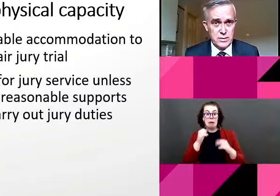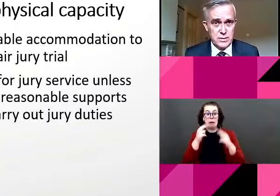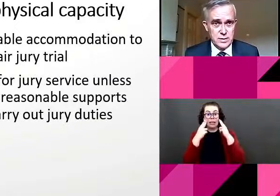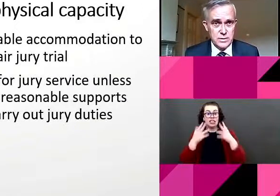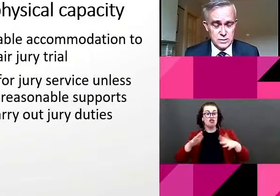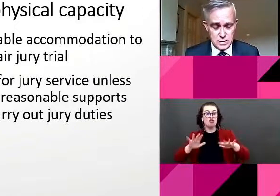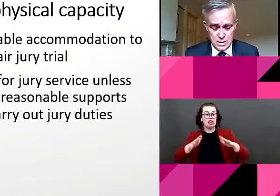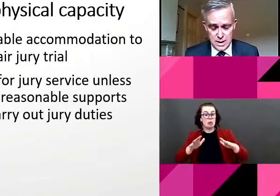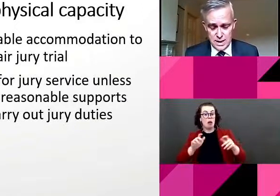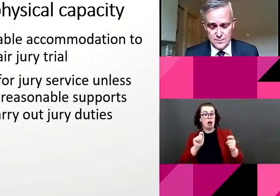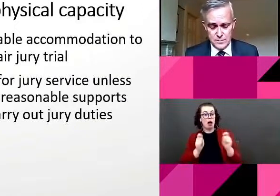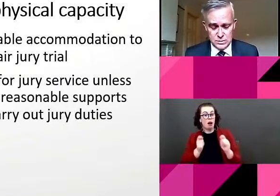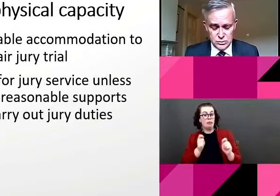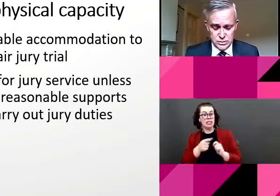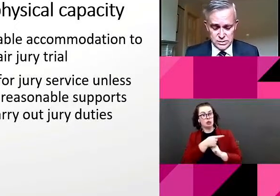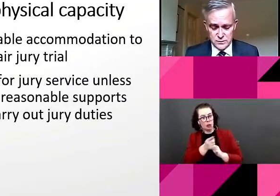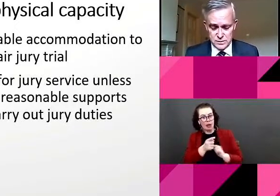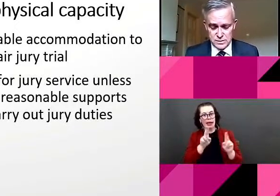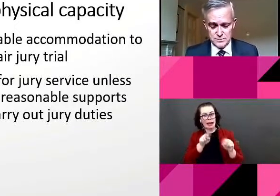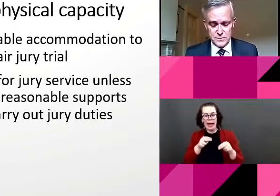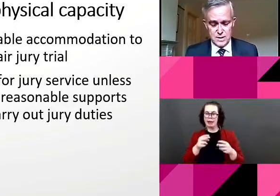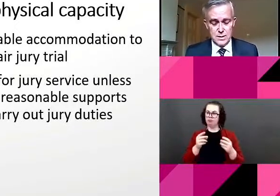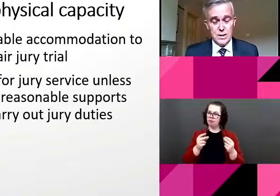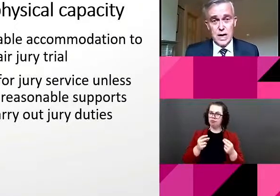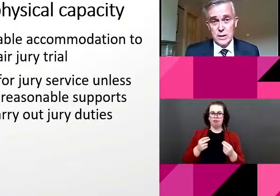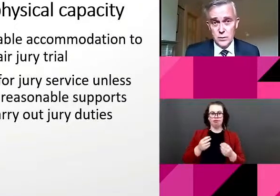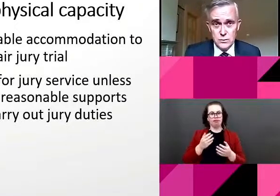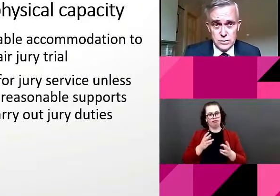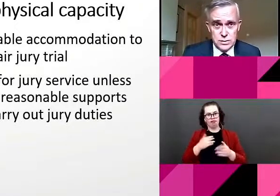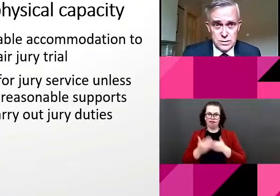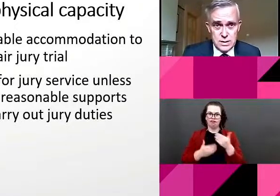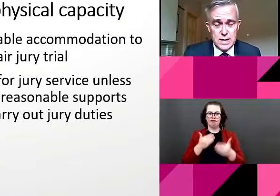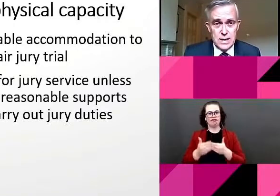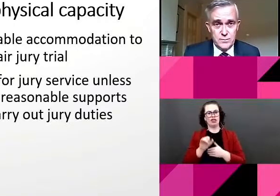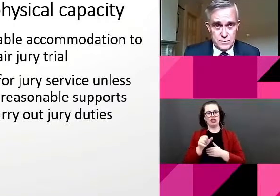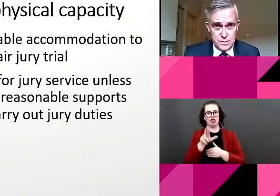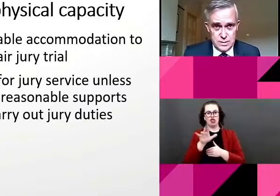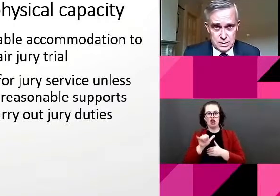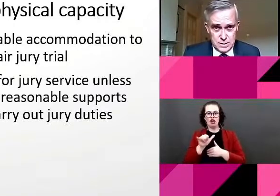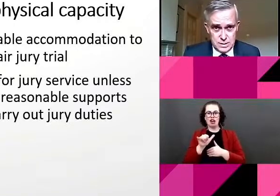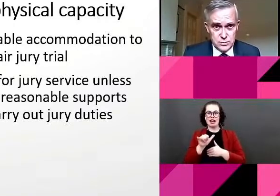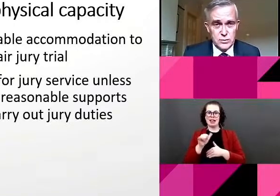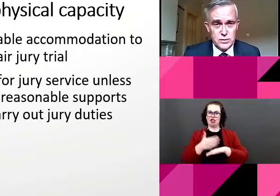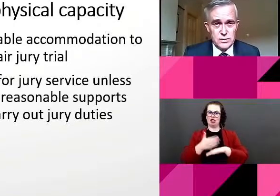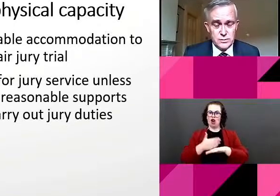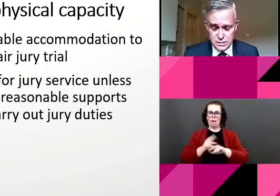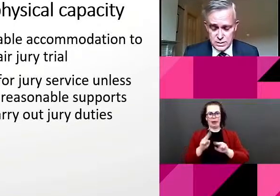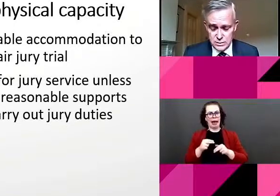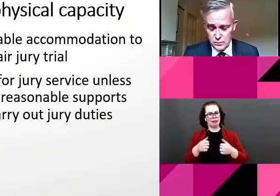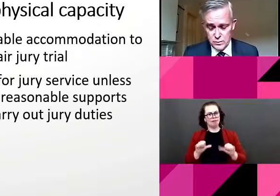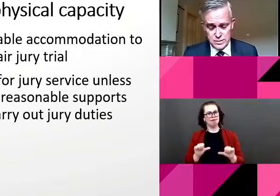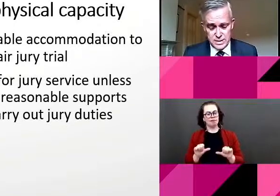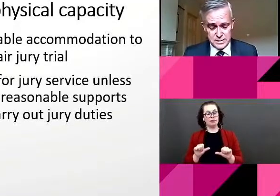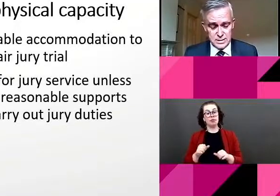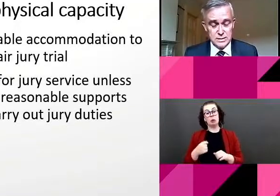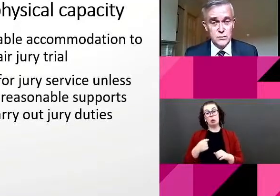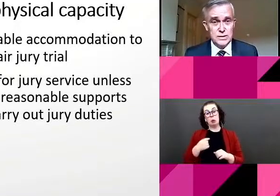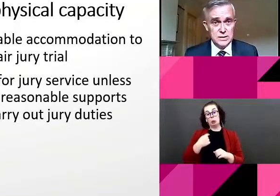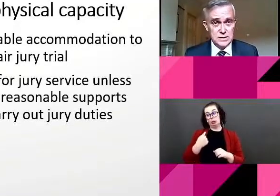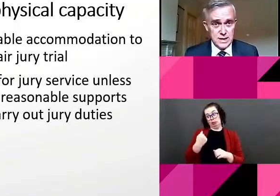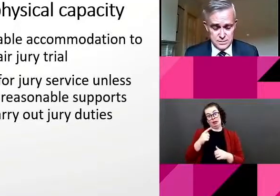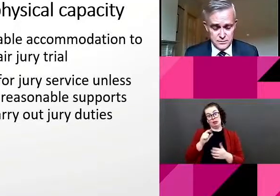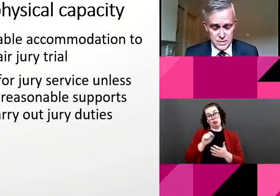them to carry out jury service. And we noted in our 2013 report that